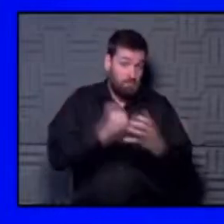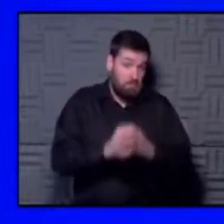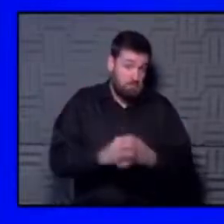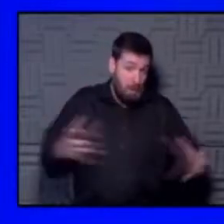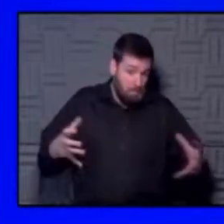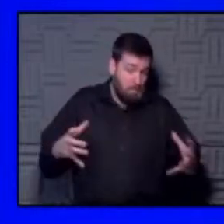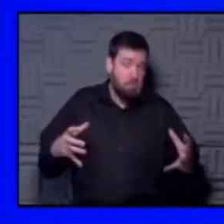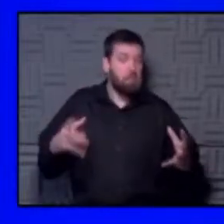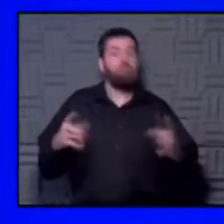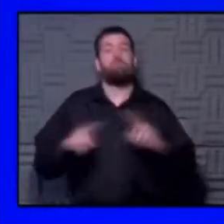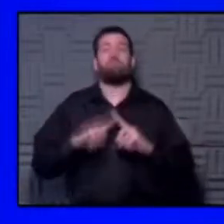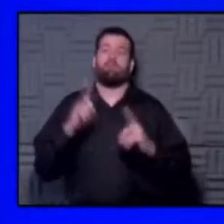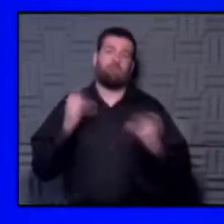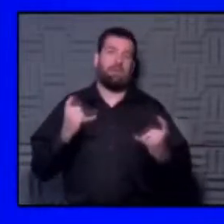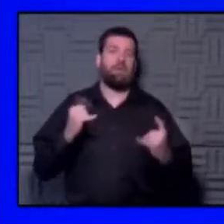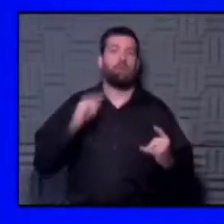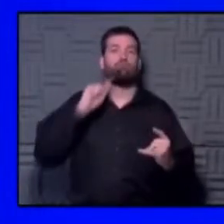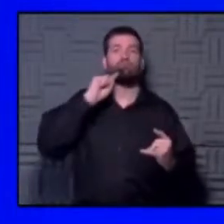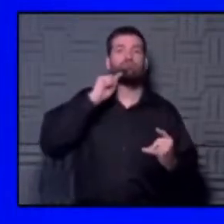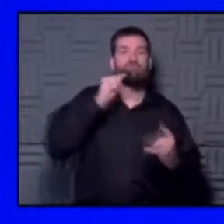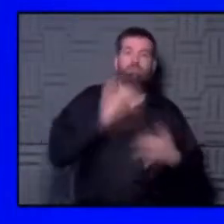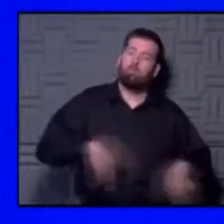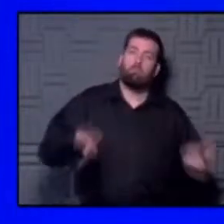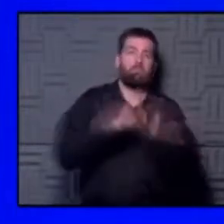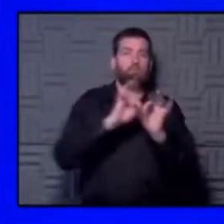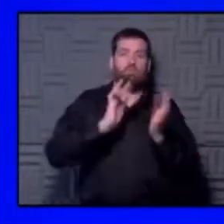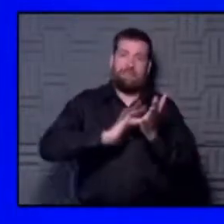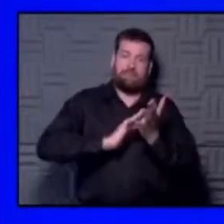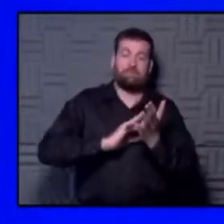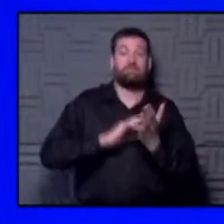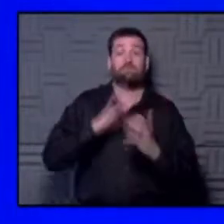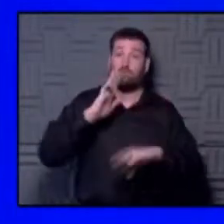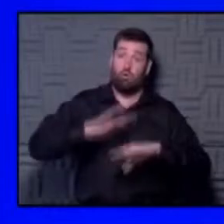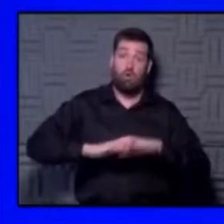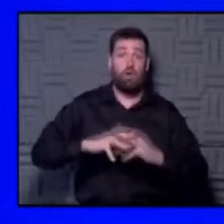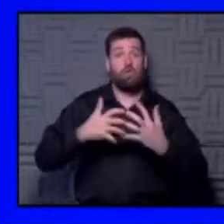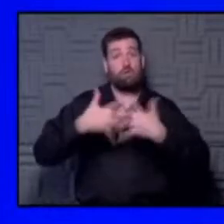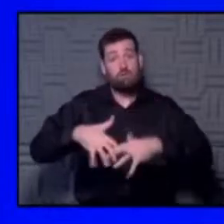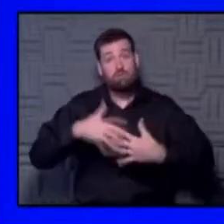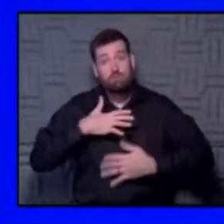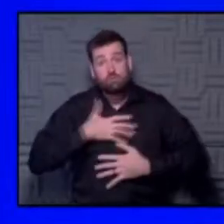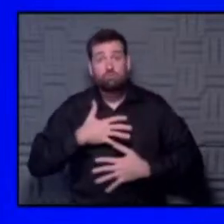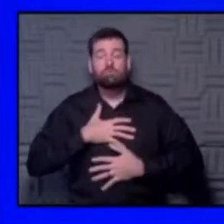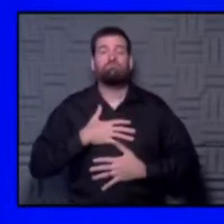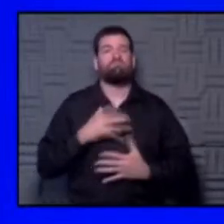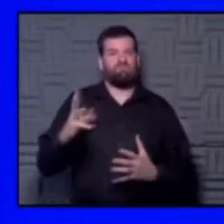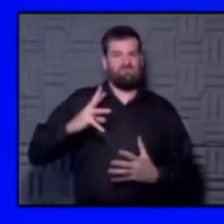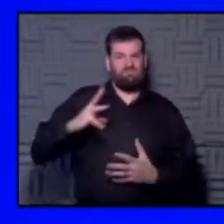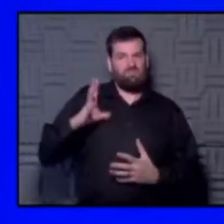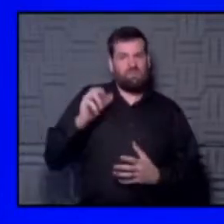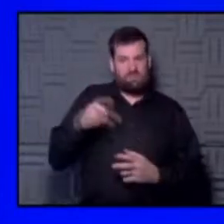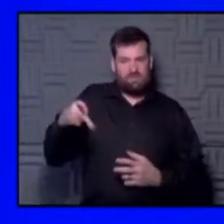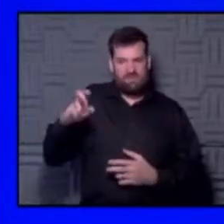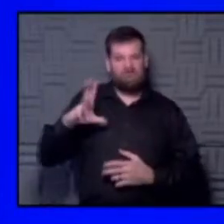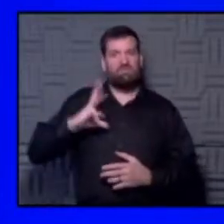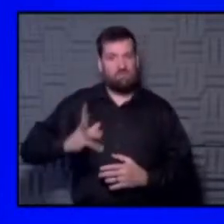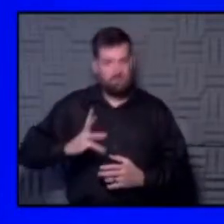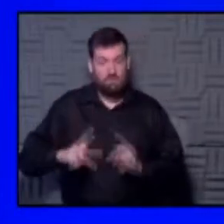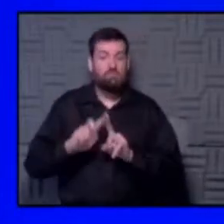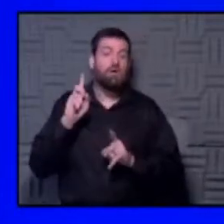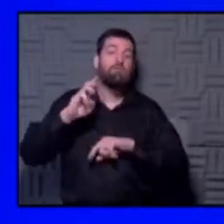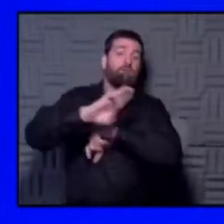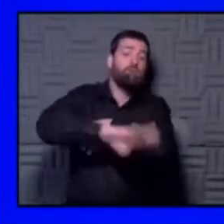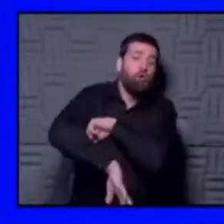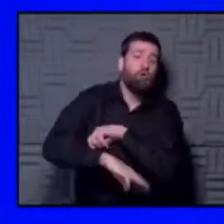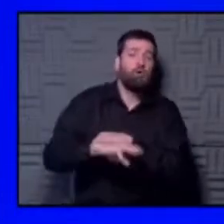we're okay on PPE. We're okay on critical drugs right now, especially if you go on the ventilator. But we just don't know what the fall and the